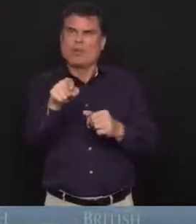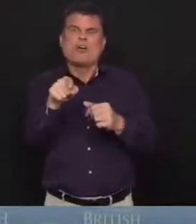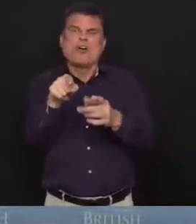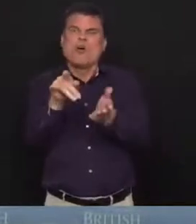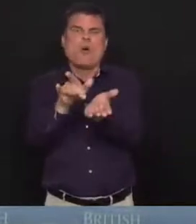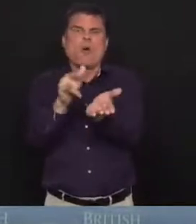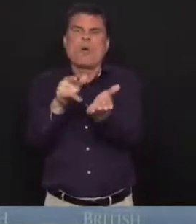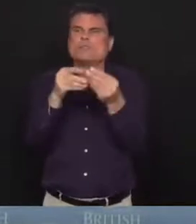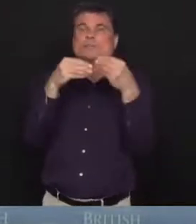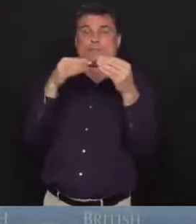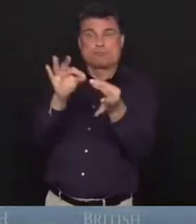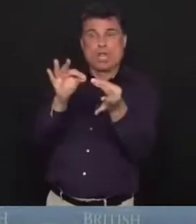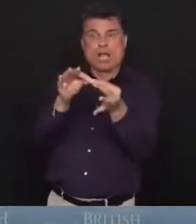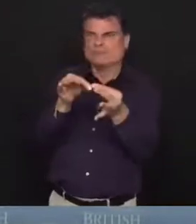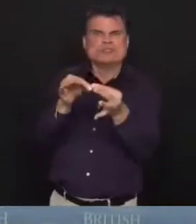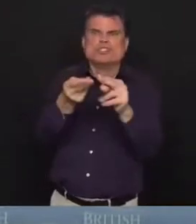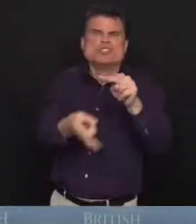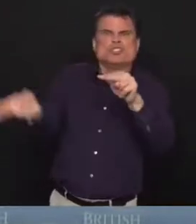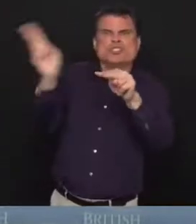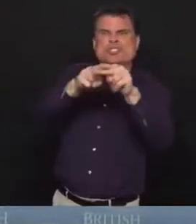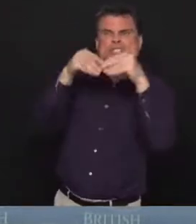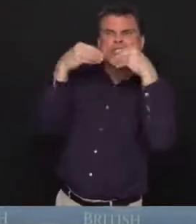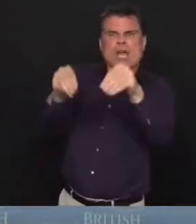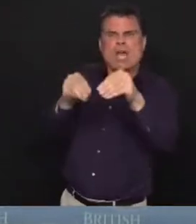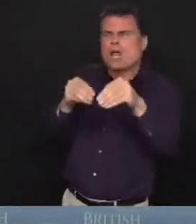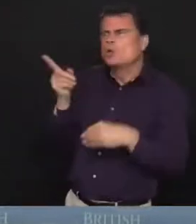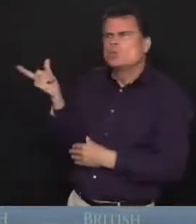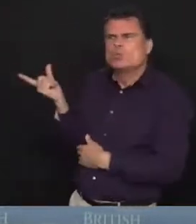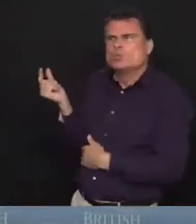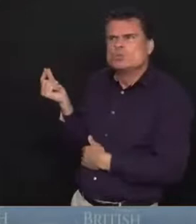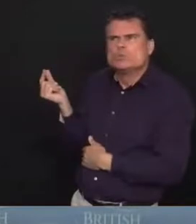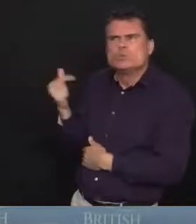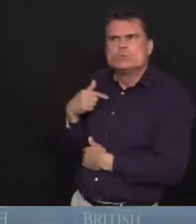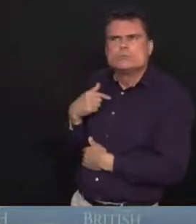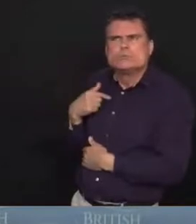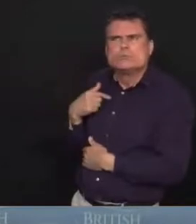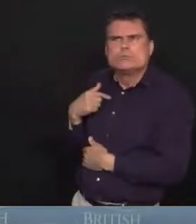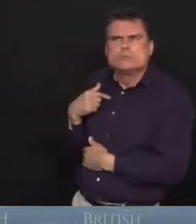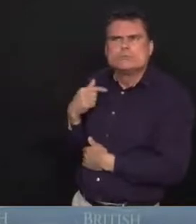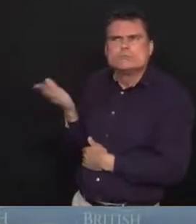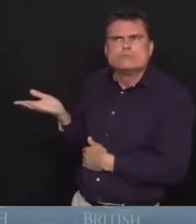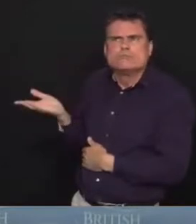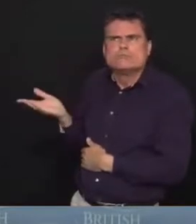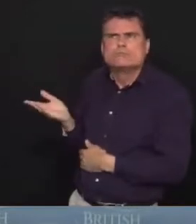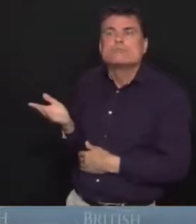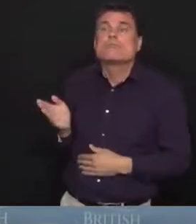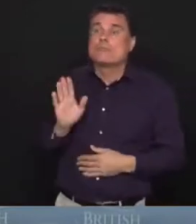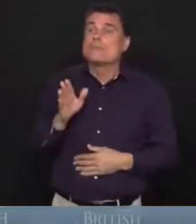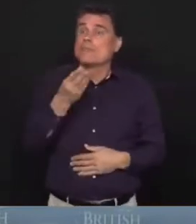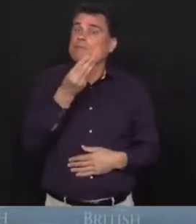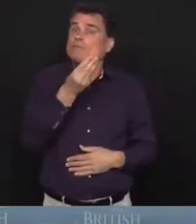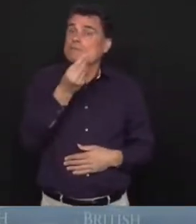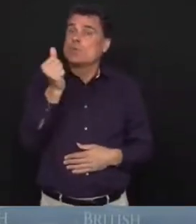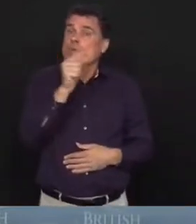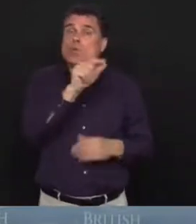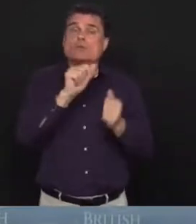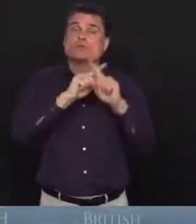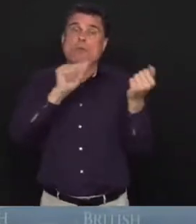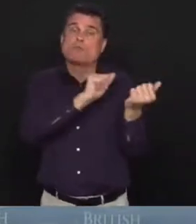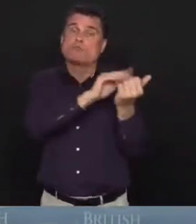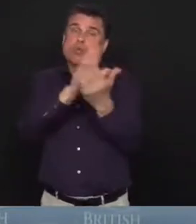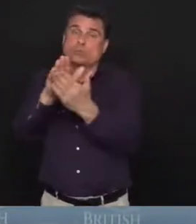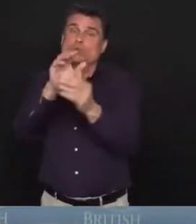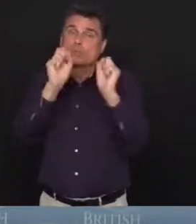they call and then what happened back well there's a number of ways in which that can be dealt with one is they can contact their